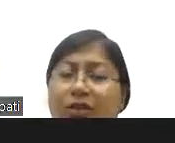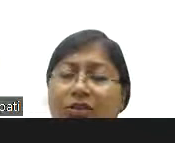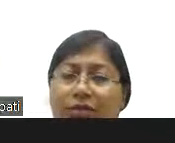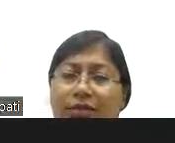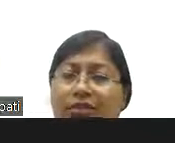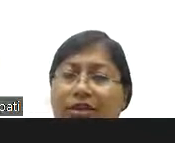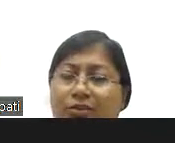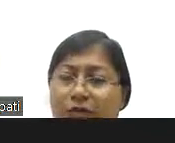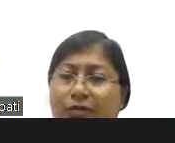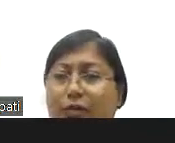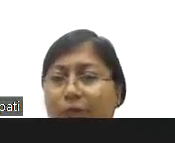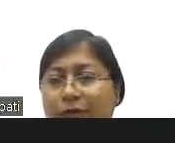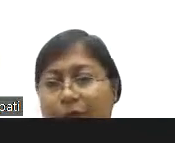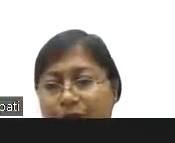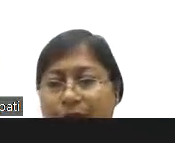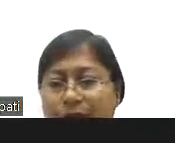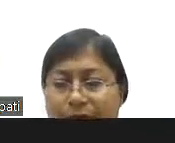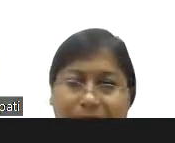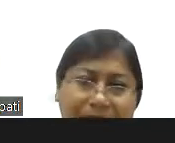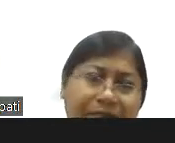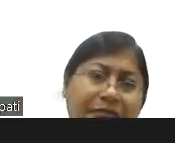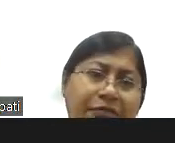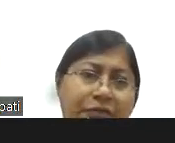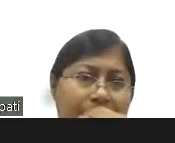You cannot use this chair to go from lower floor to upper floor.